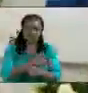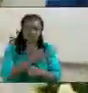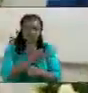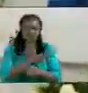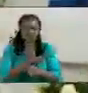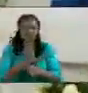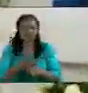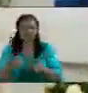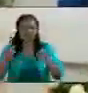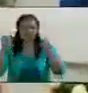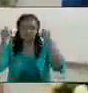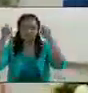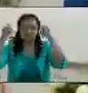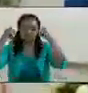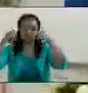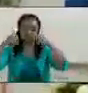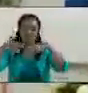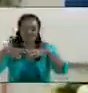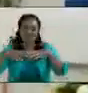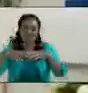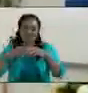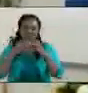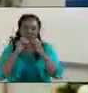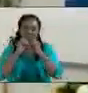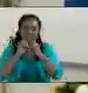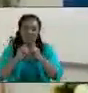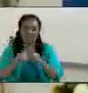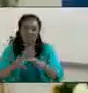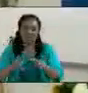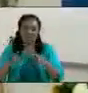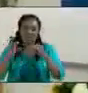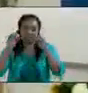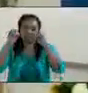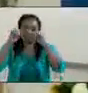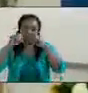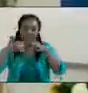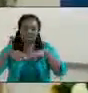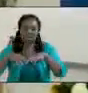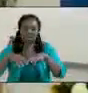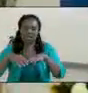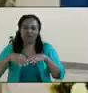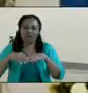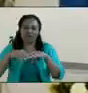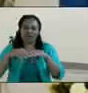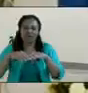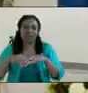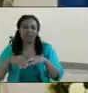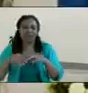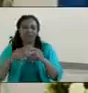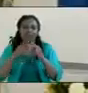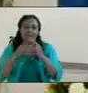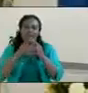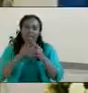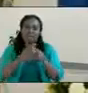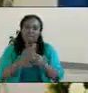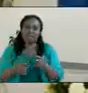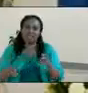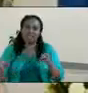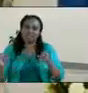Sunshine in the soul, blessed sunshine in the soul, when the peaceful, happy